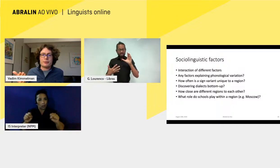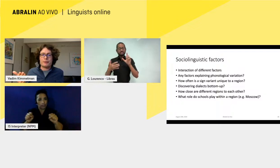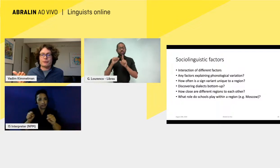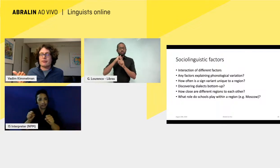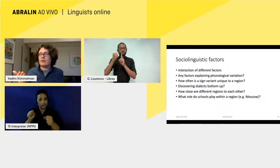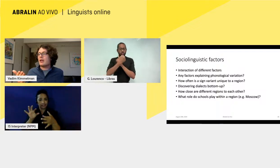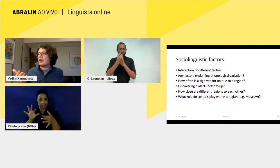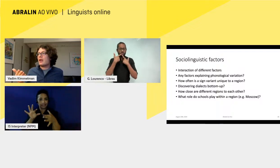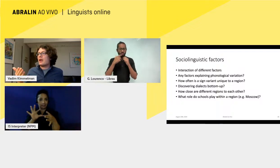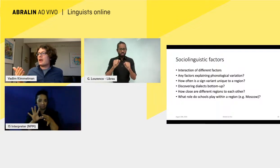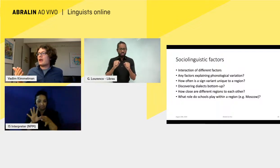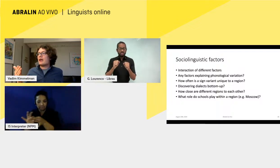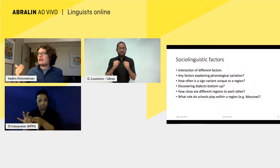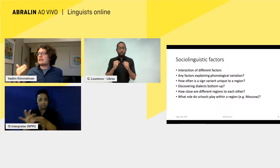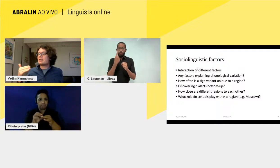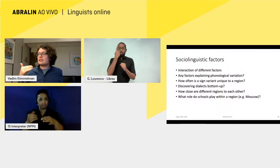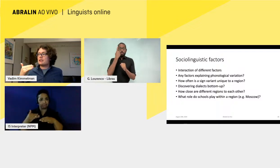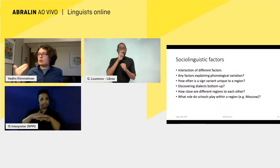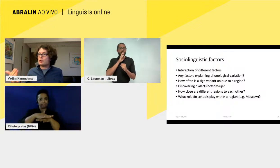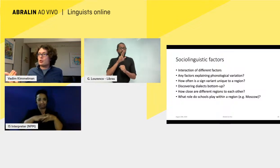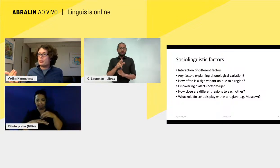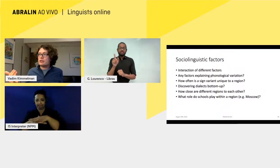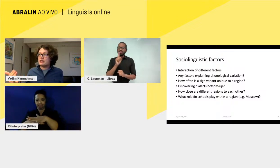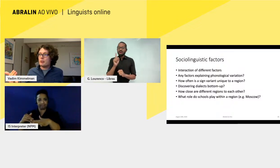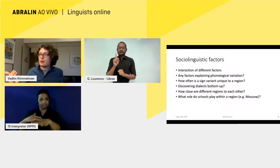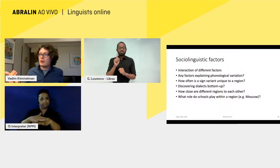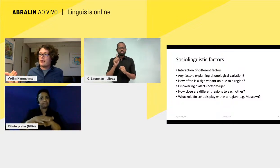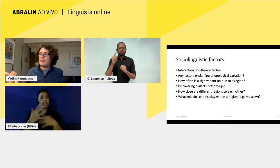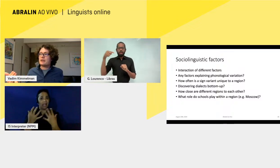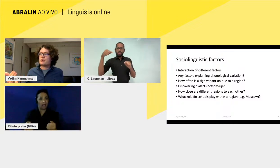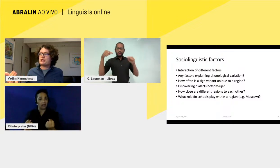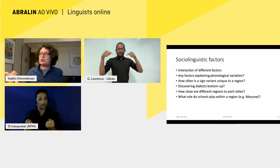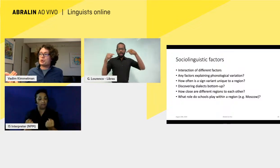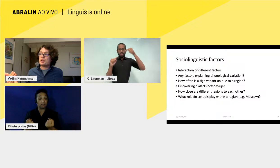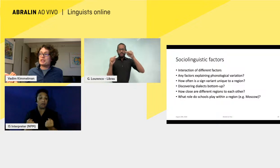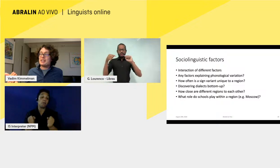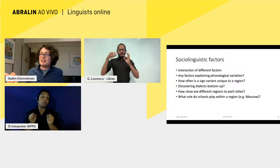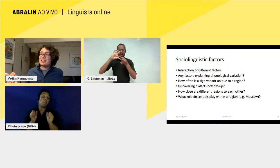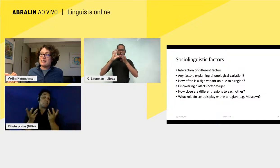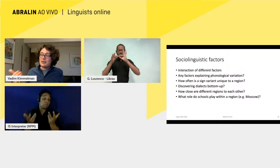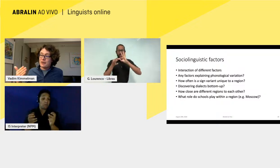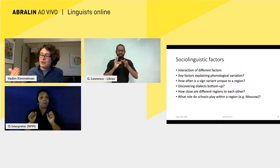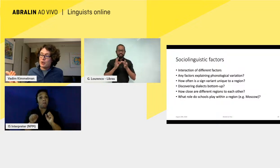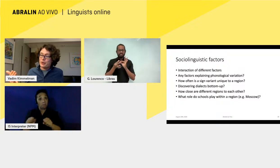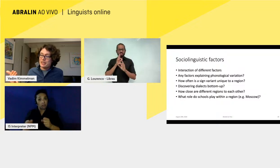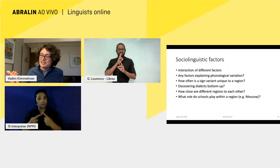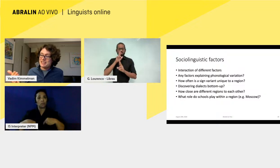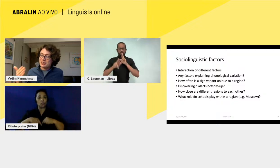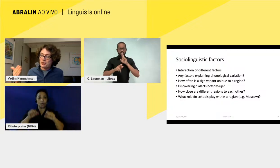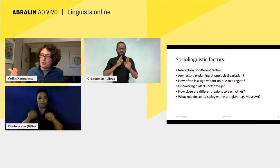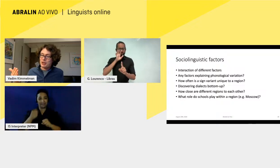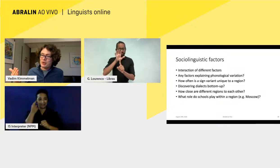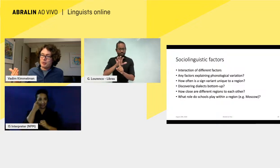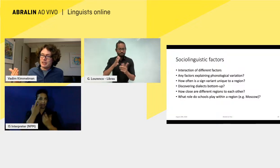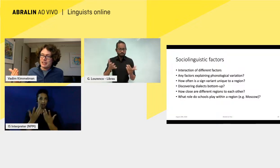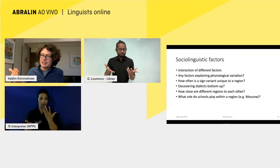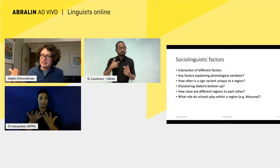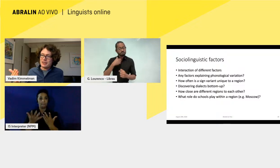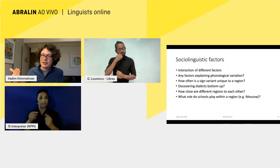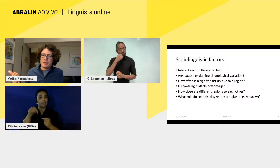each other. And it is also possible that we should, even though it is